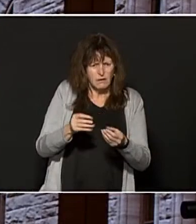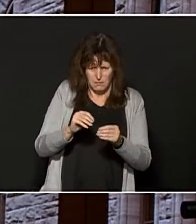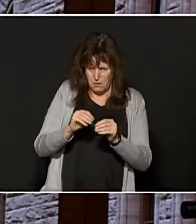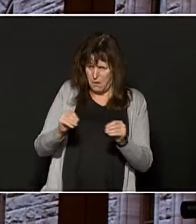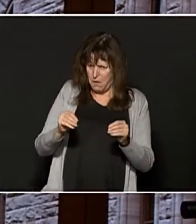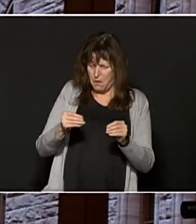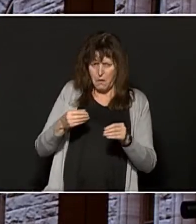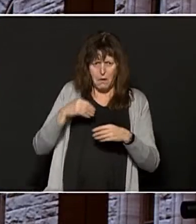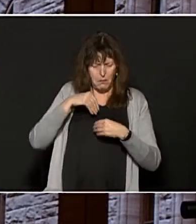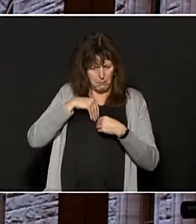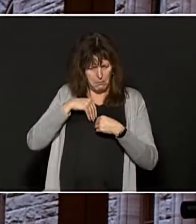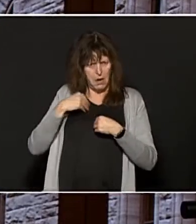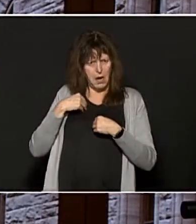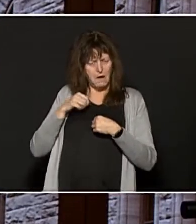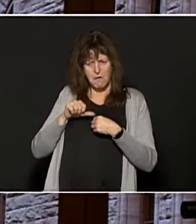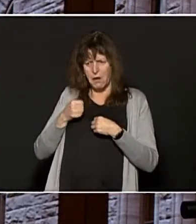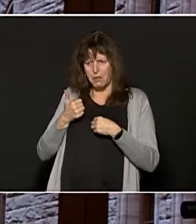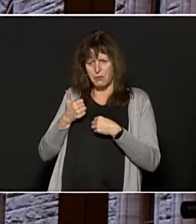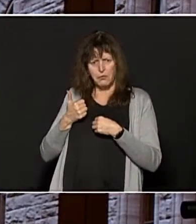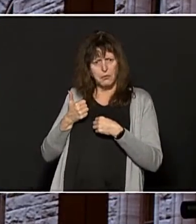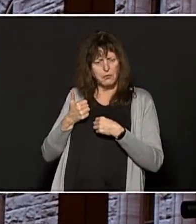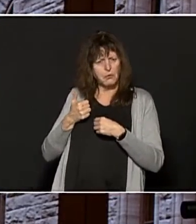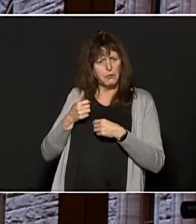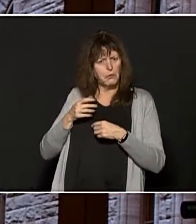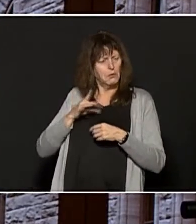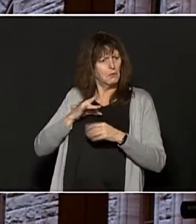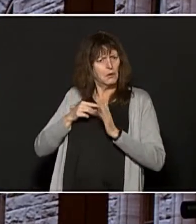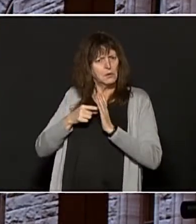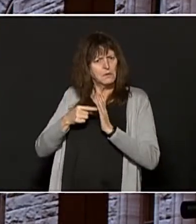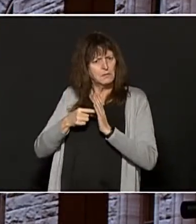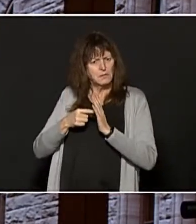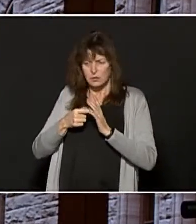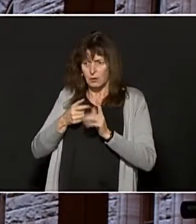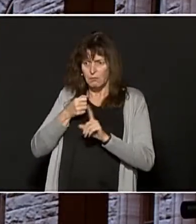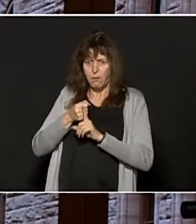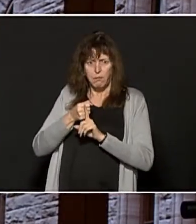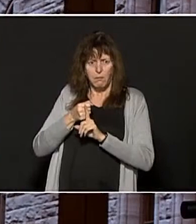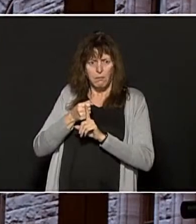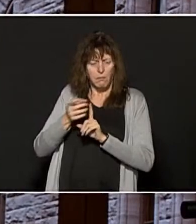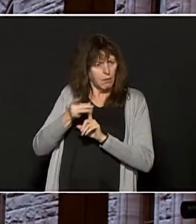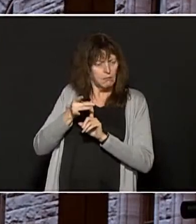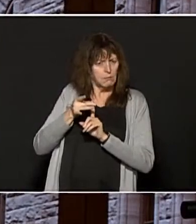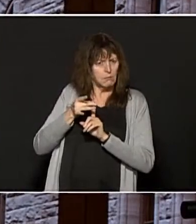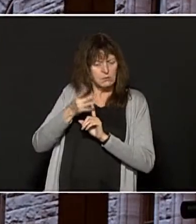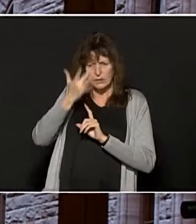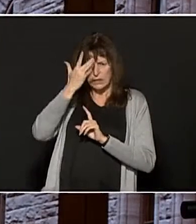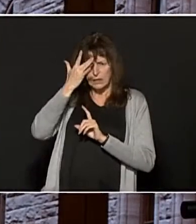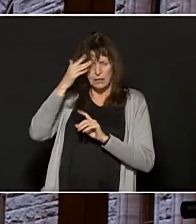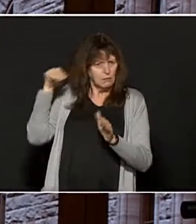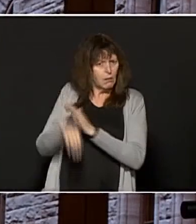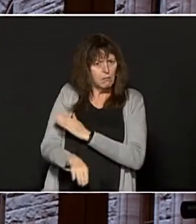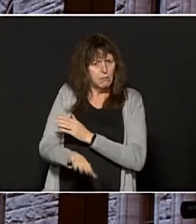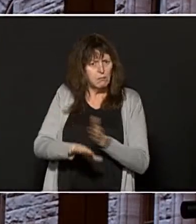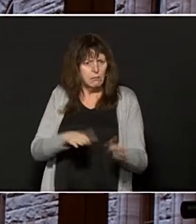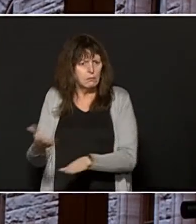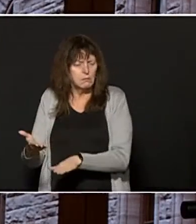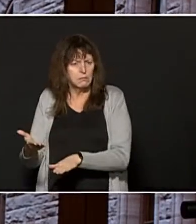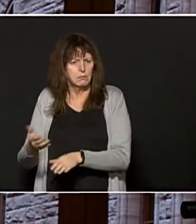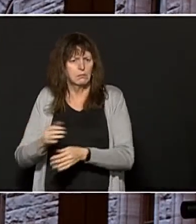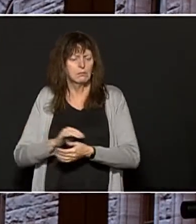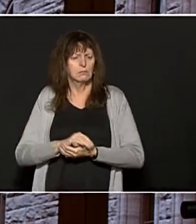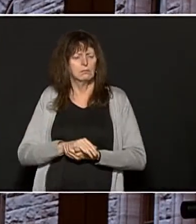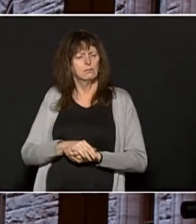factors. The number of patients in hospital and ICU remains elevated, as Dr. Brown and the data has noted.